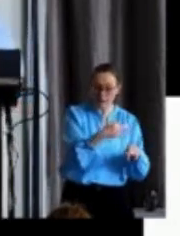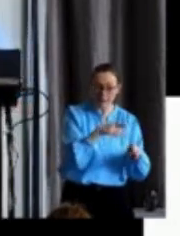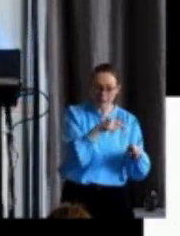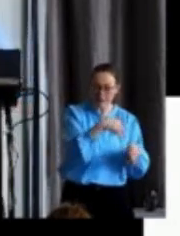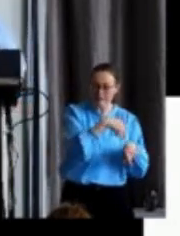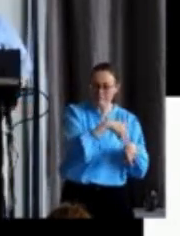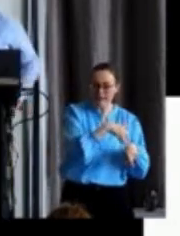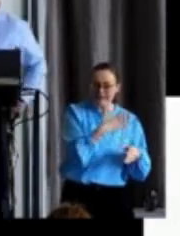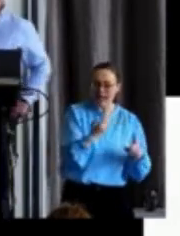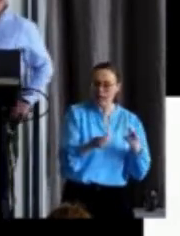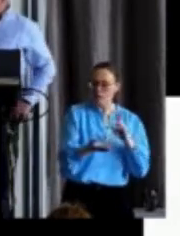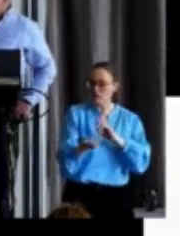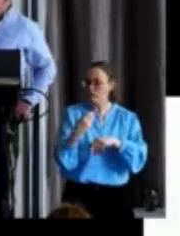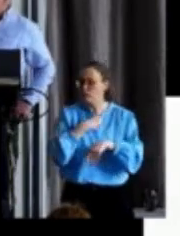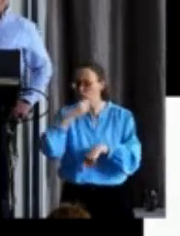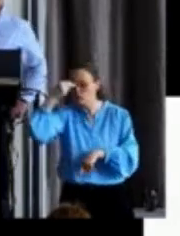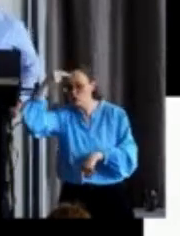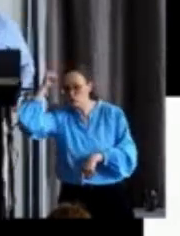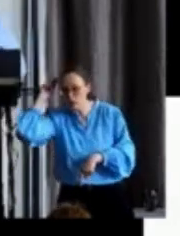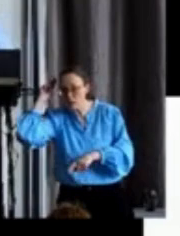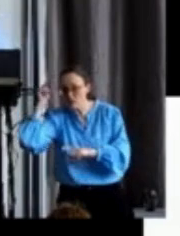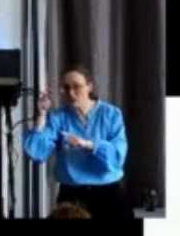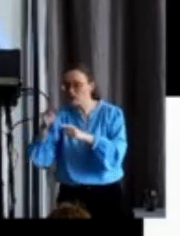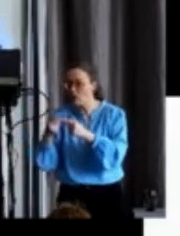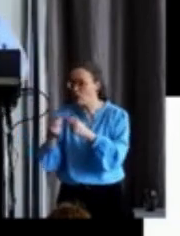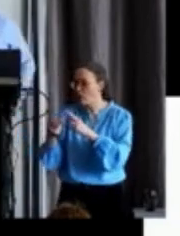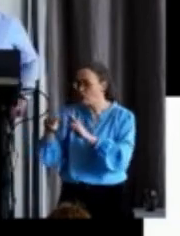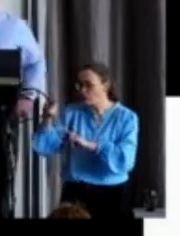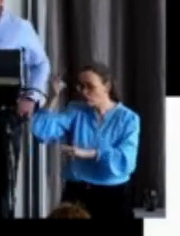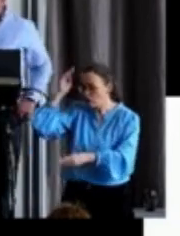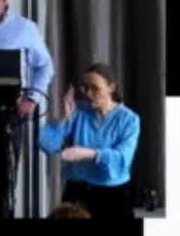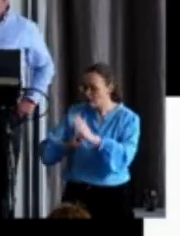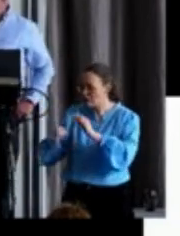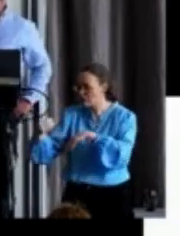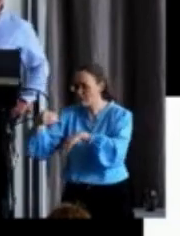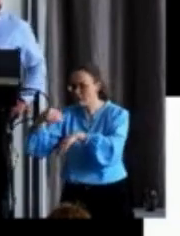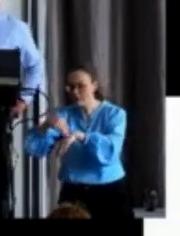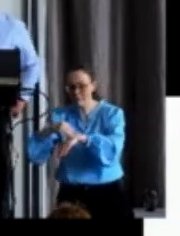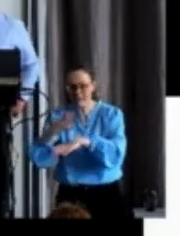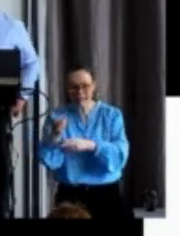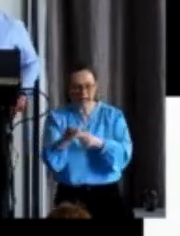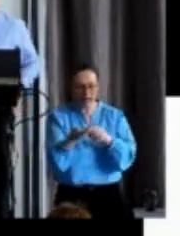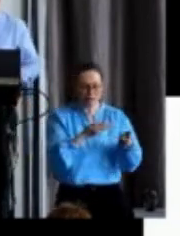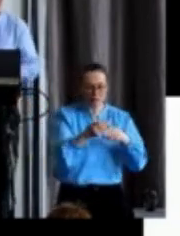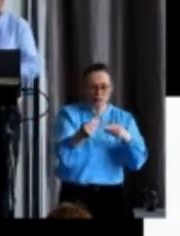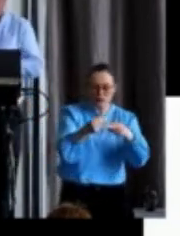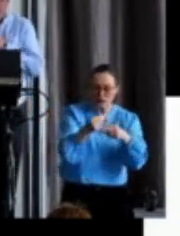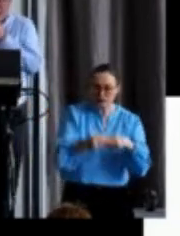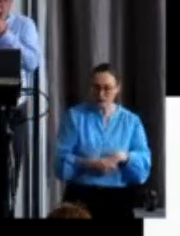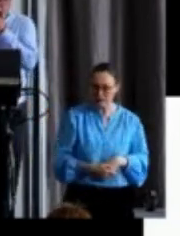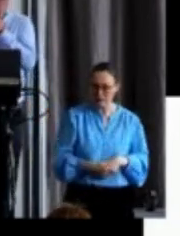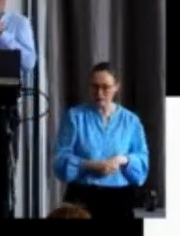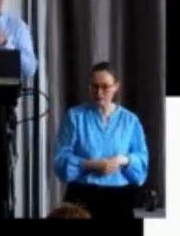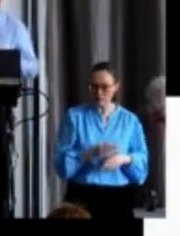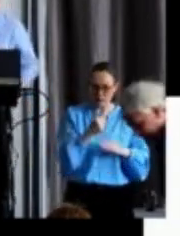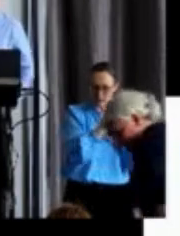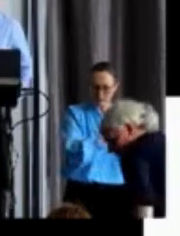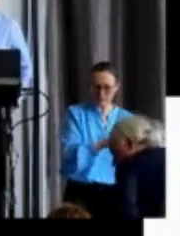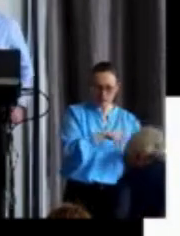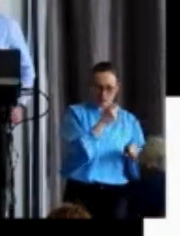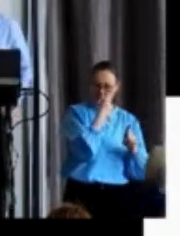you're going to respond to the neurologist. How the neurologist responds to you is going to impact how you're going to interact with the nurse, for example. People